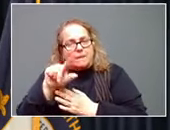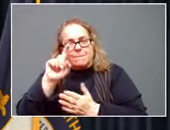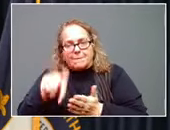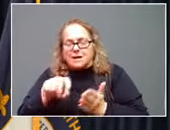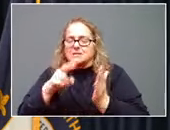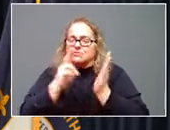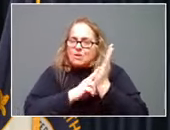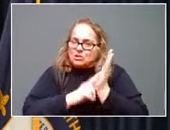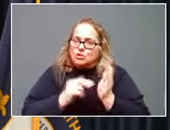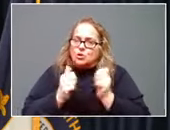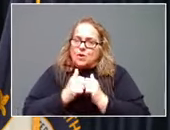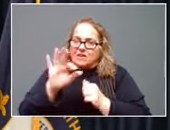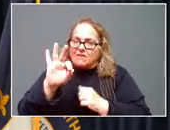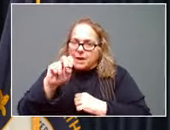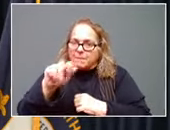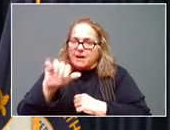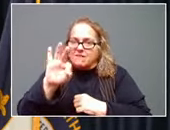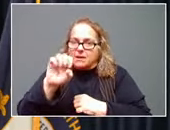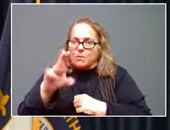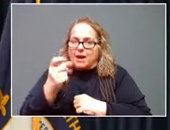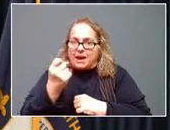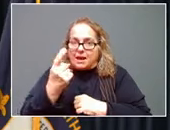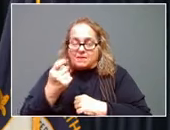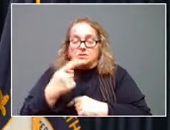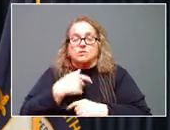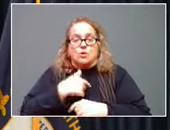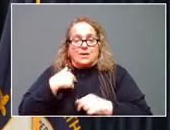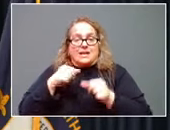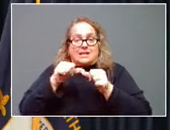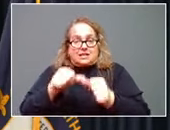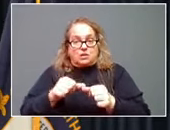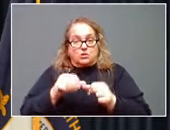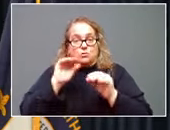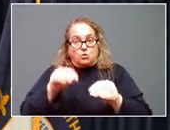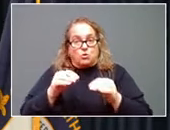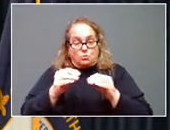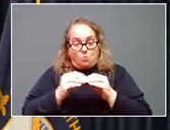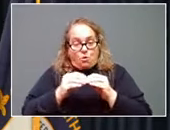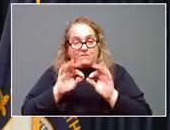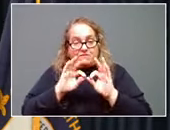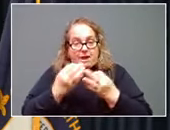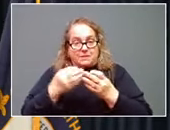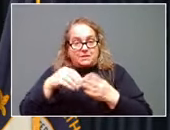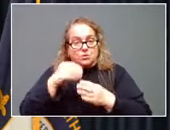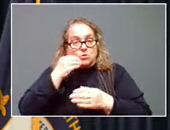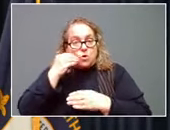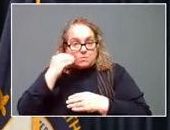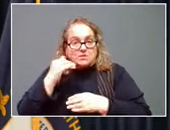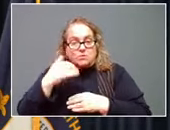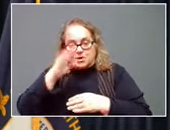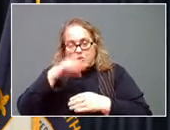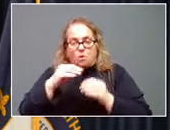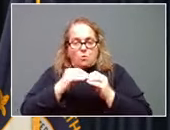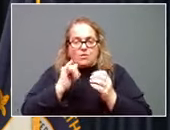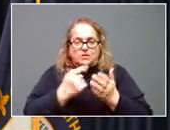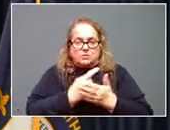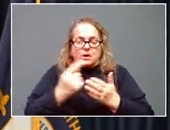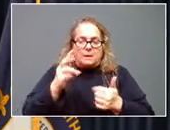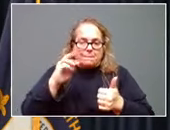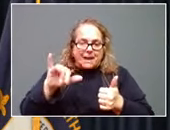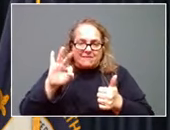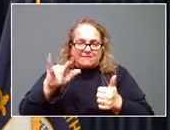place families. We know we'll see more this week in at least Mayfield and probably in Hopkins, and we are